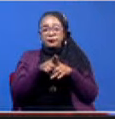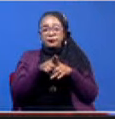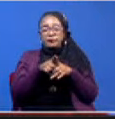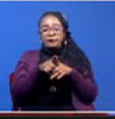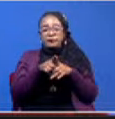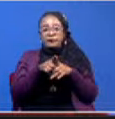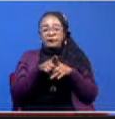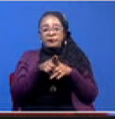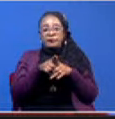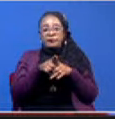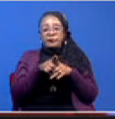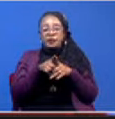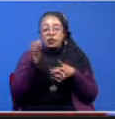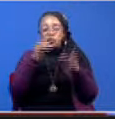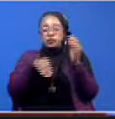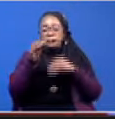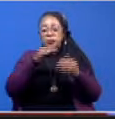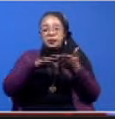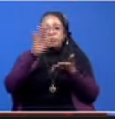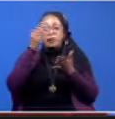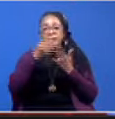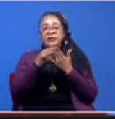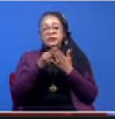biggest contributors